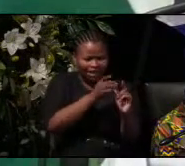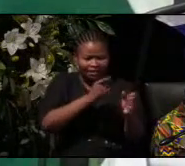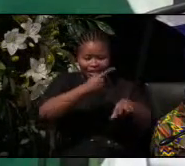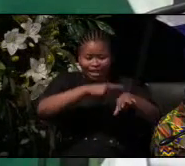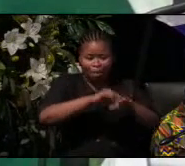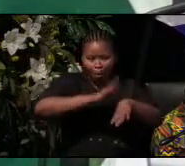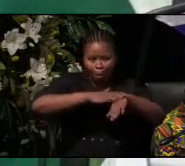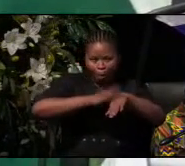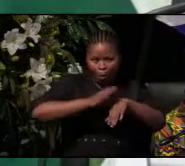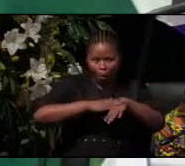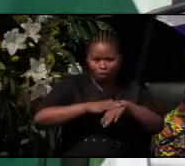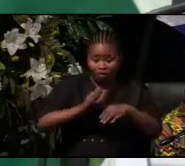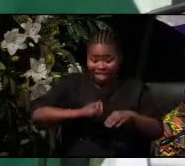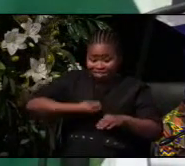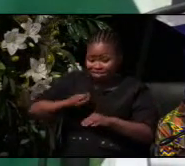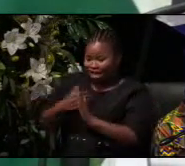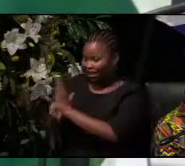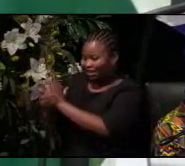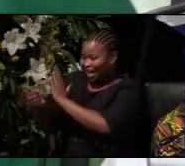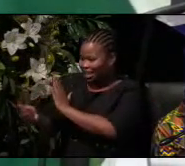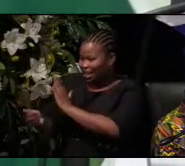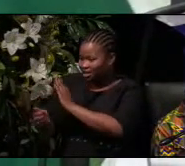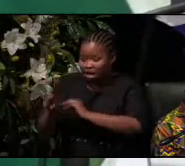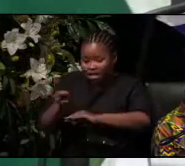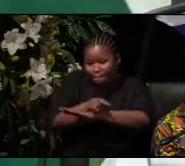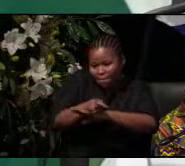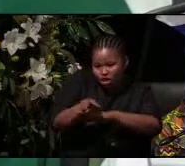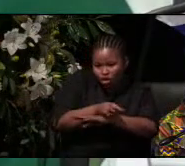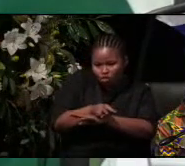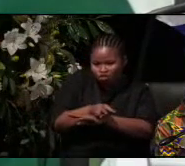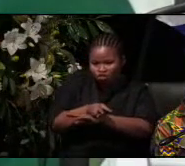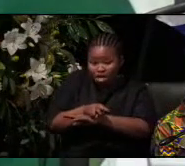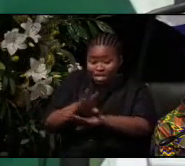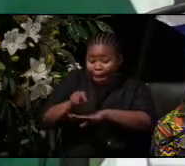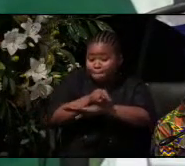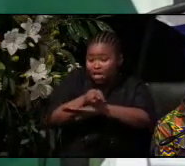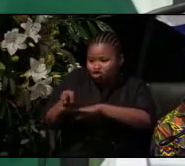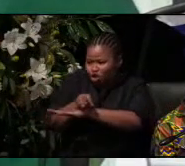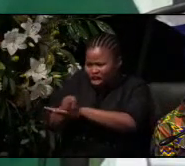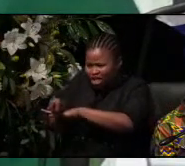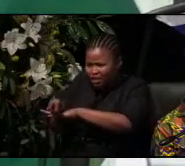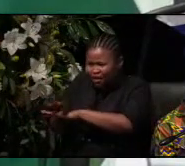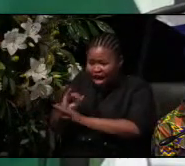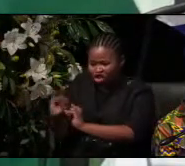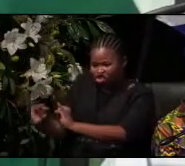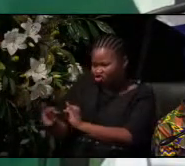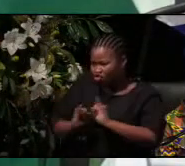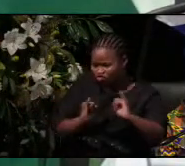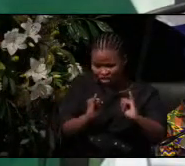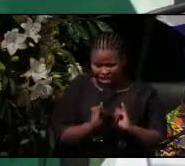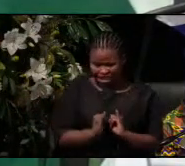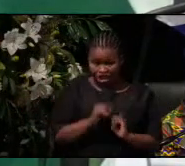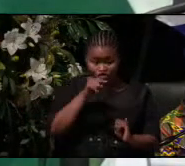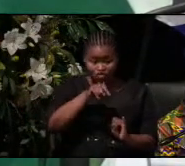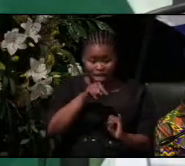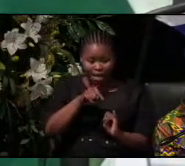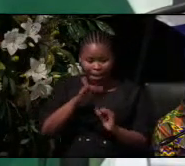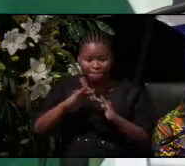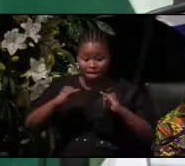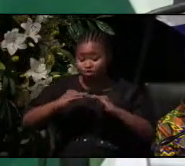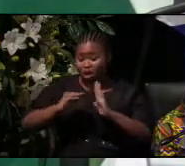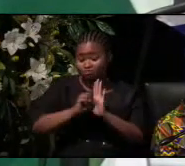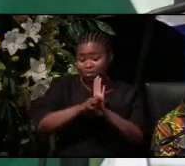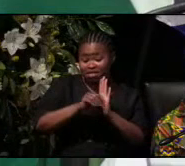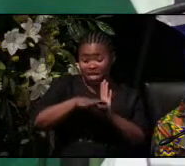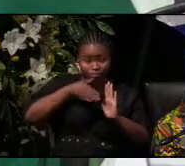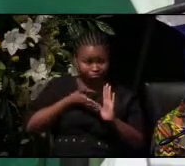identifying young Talent as a mentor he's in his mentoring and introducing this to the mainstream